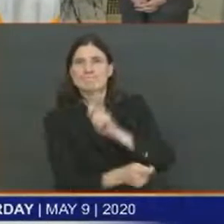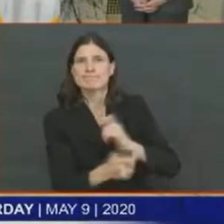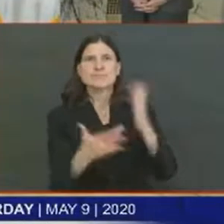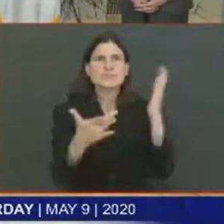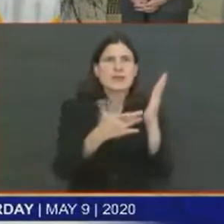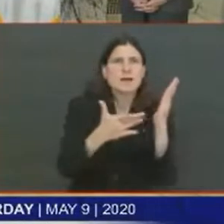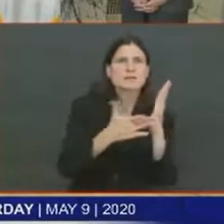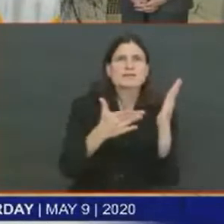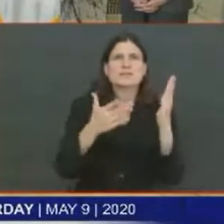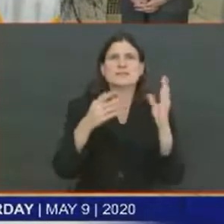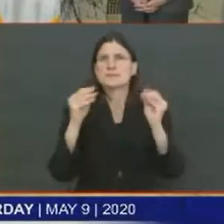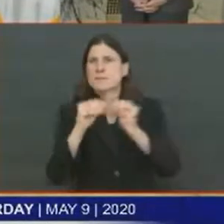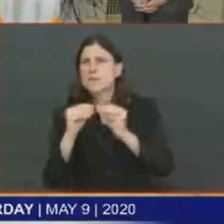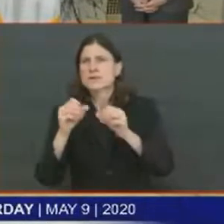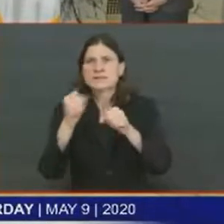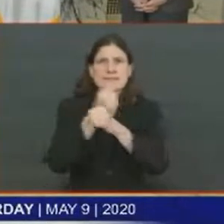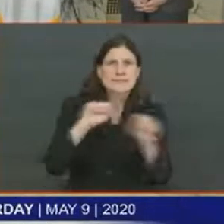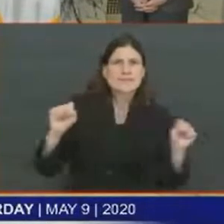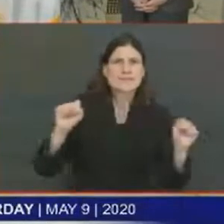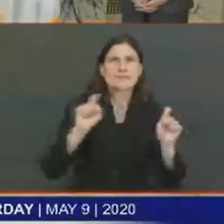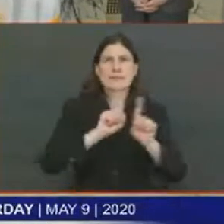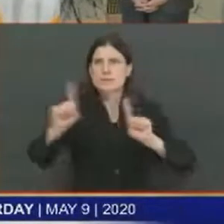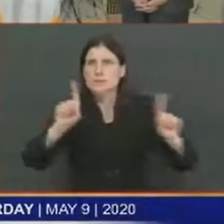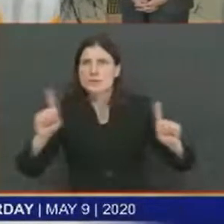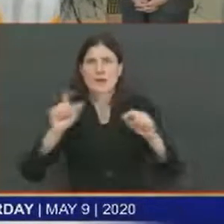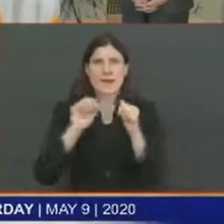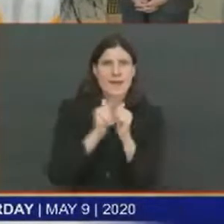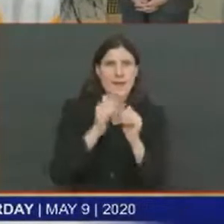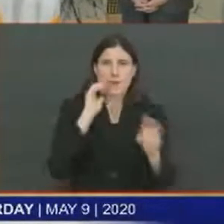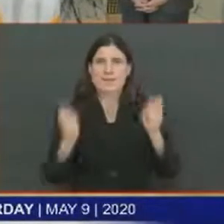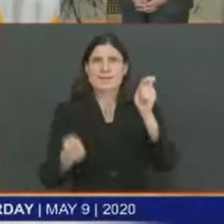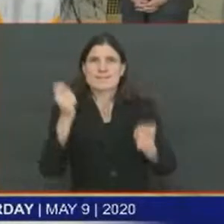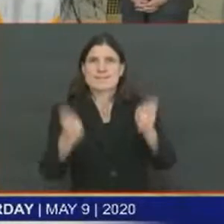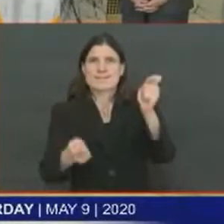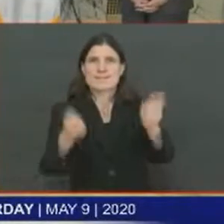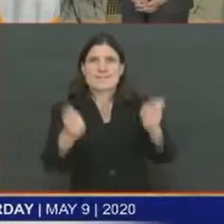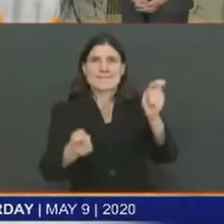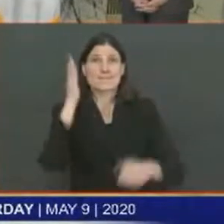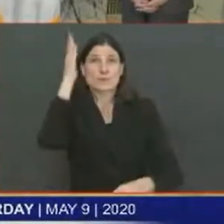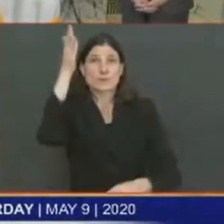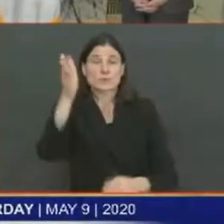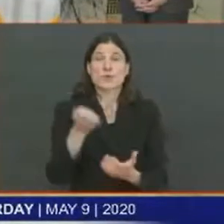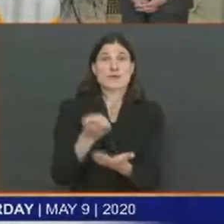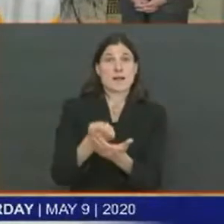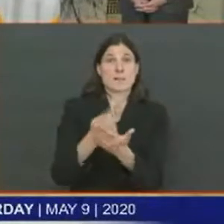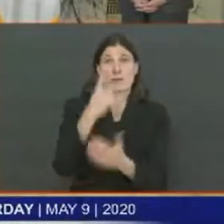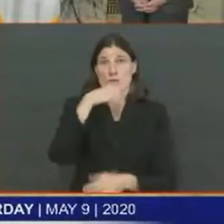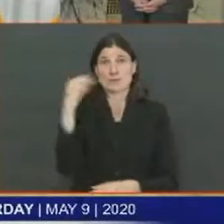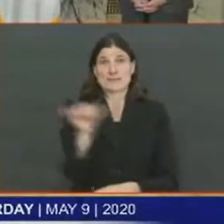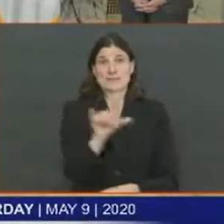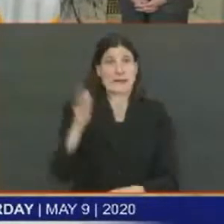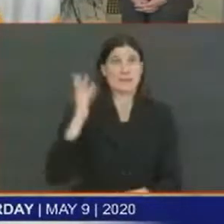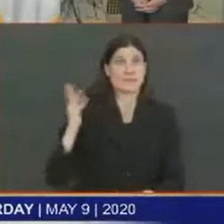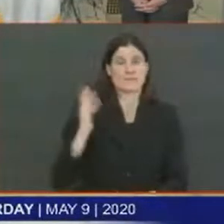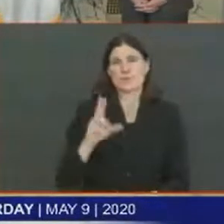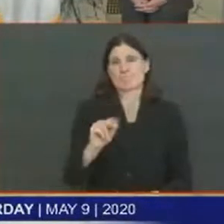need to make sure that everybody has access to public health. We need to reduce our dependency on communal living